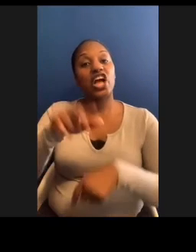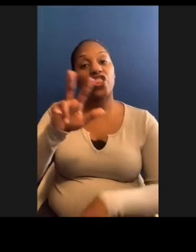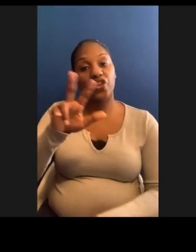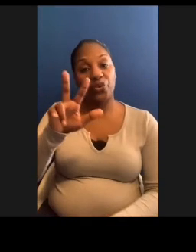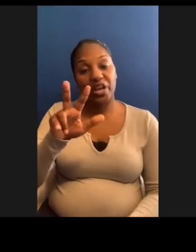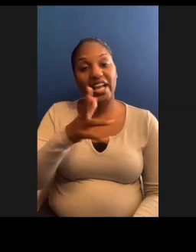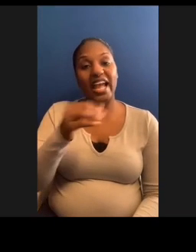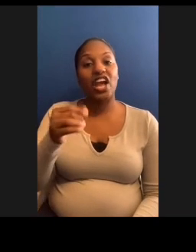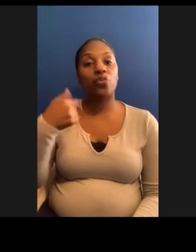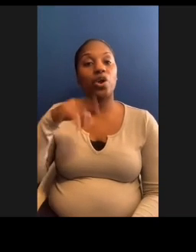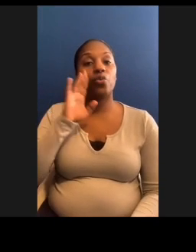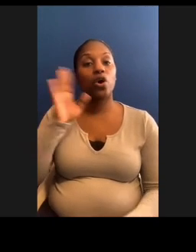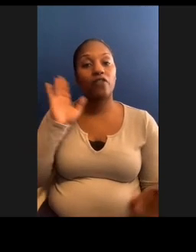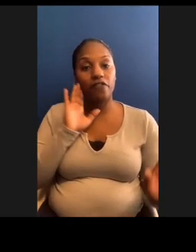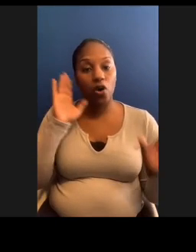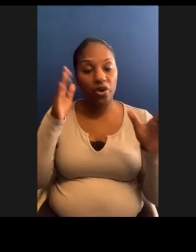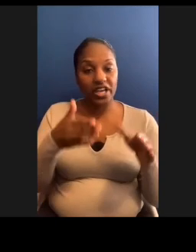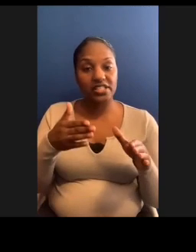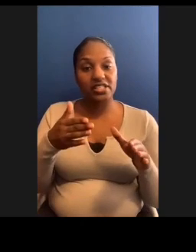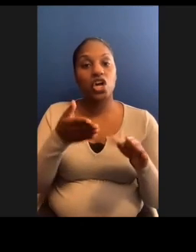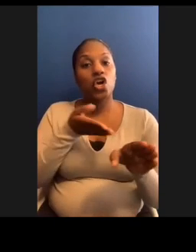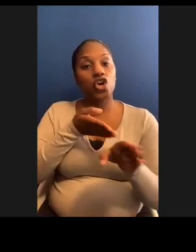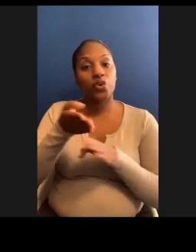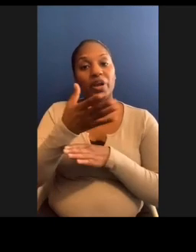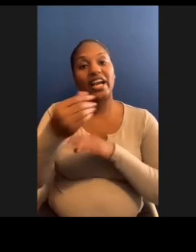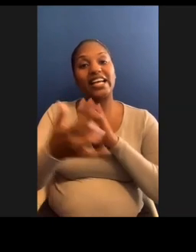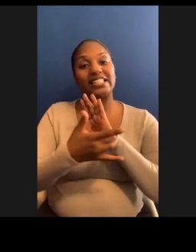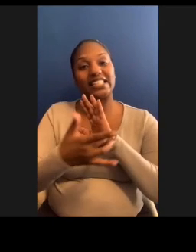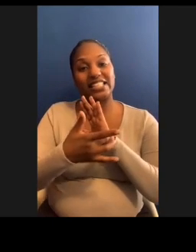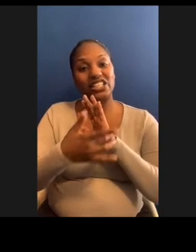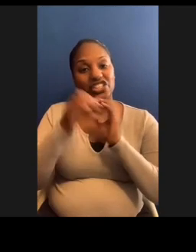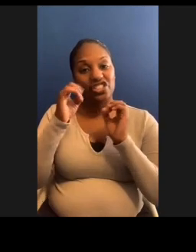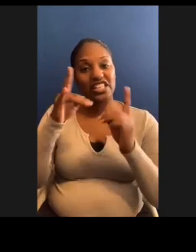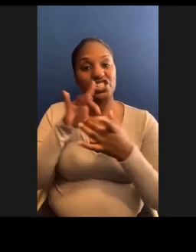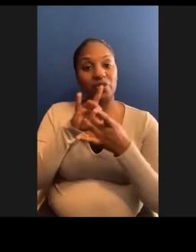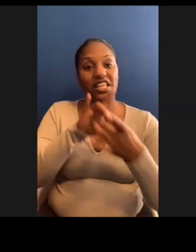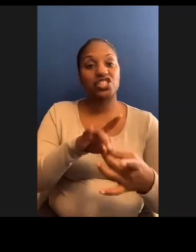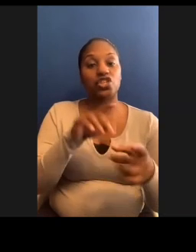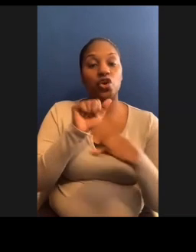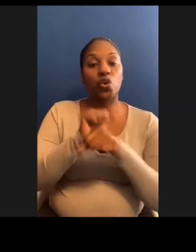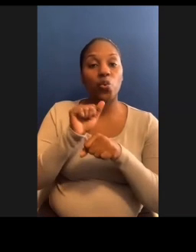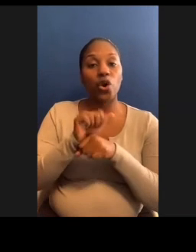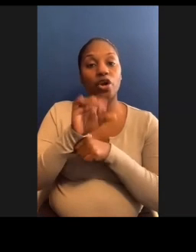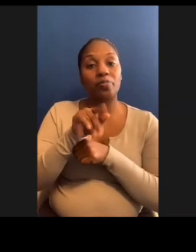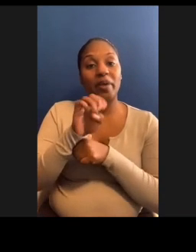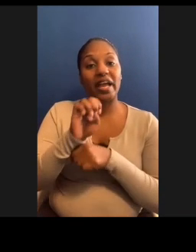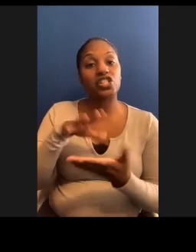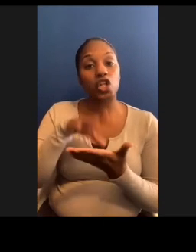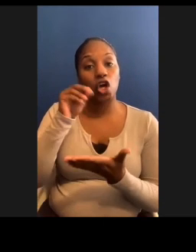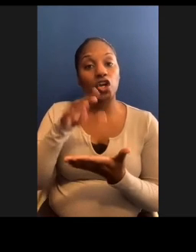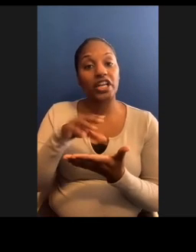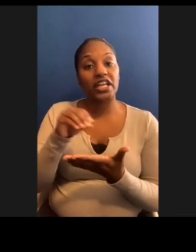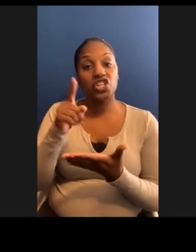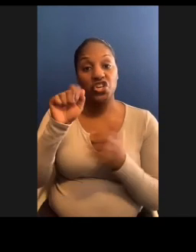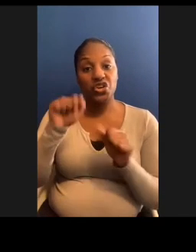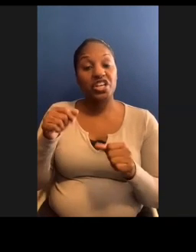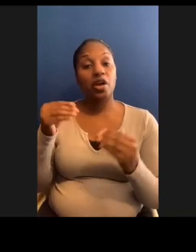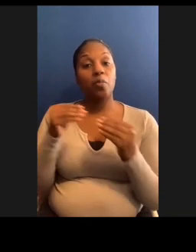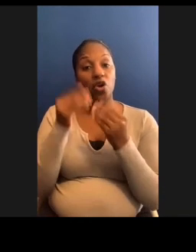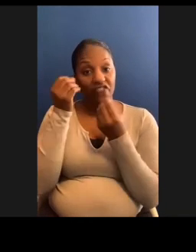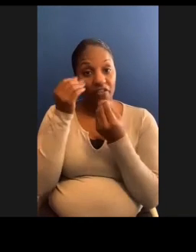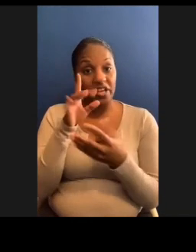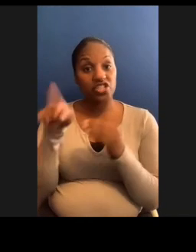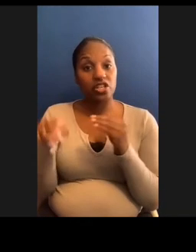will focus on career and technical education as it relates to work-based learning. You can find out more information